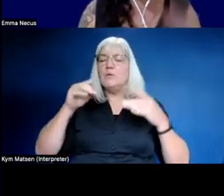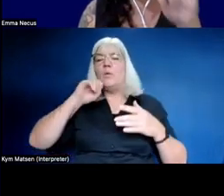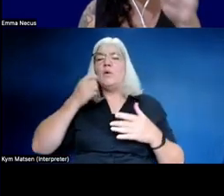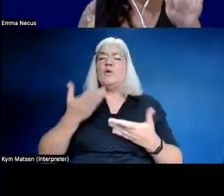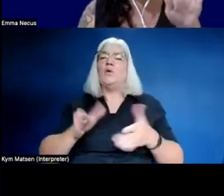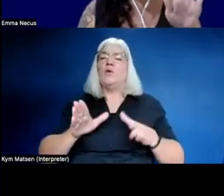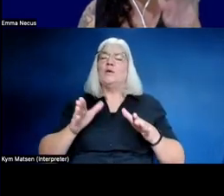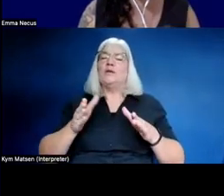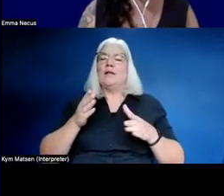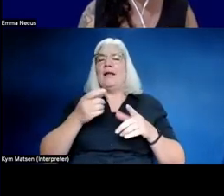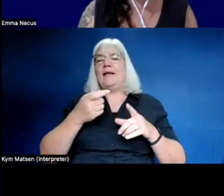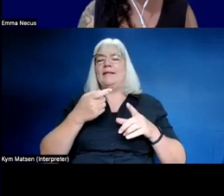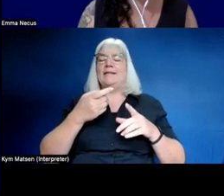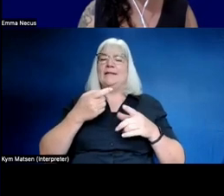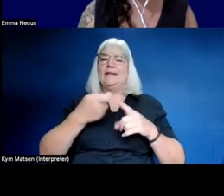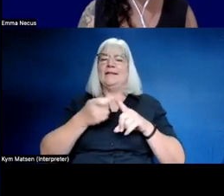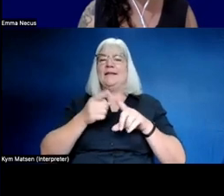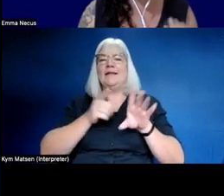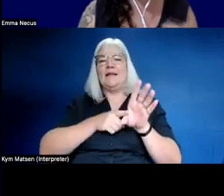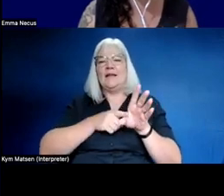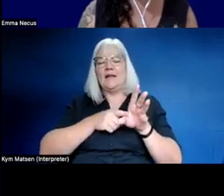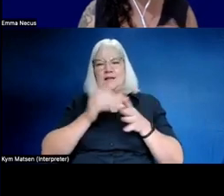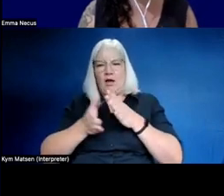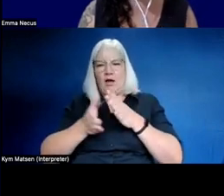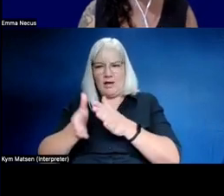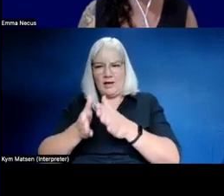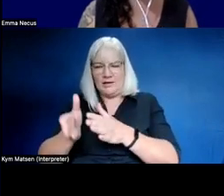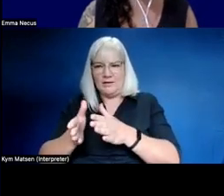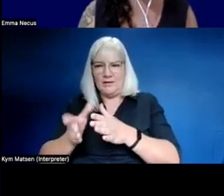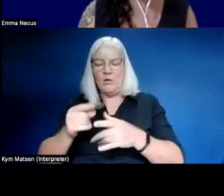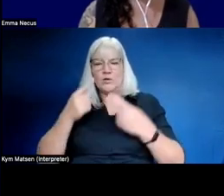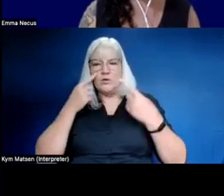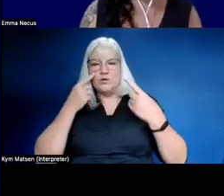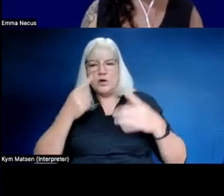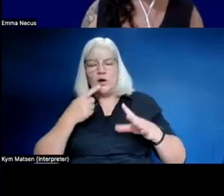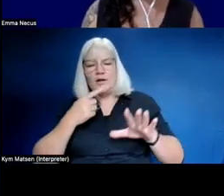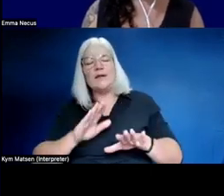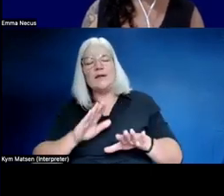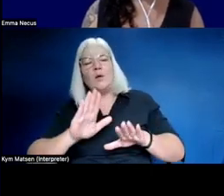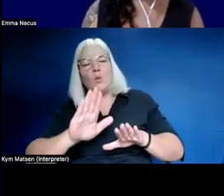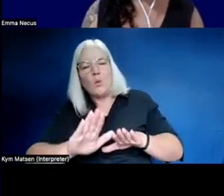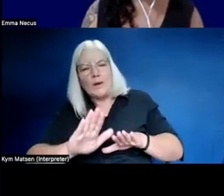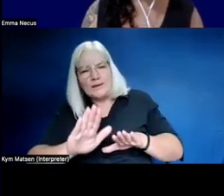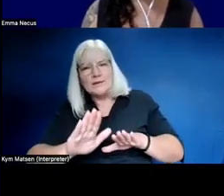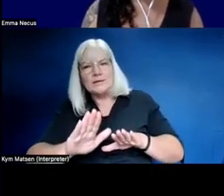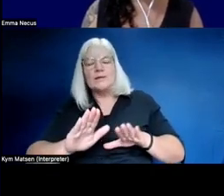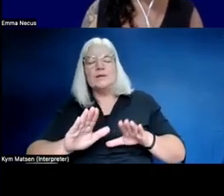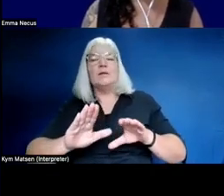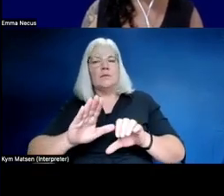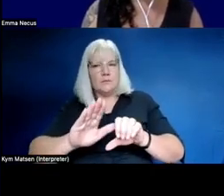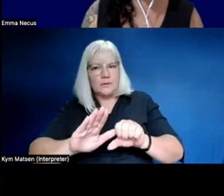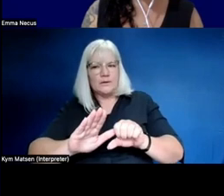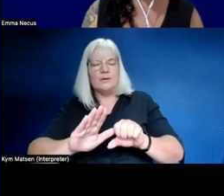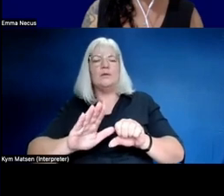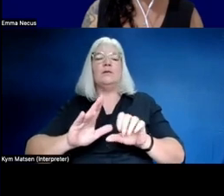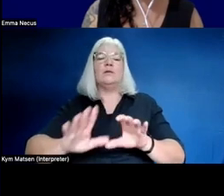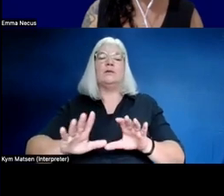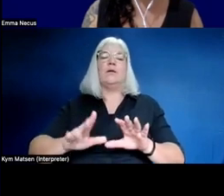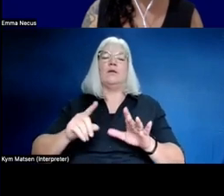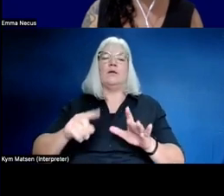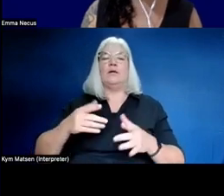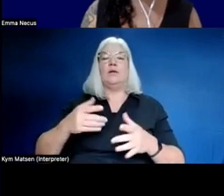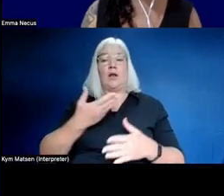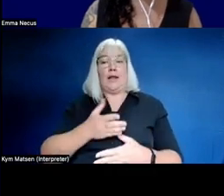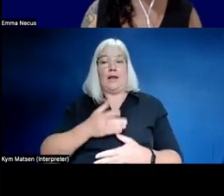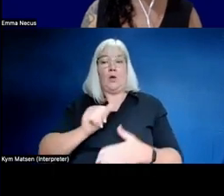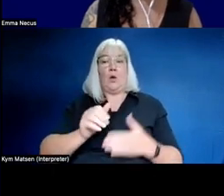saying wait instead of waiting on the verbal word on itself. And we're letting Zoe lead with choices, options, involvement at